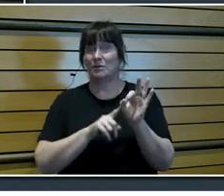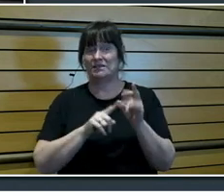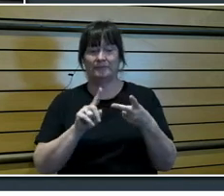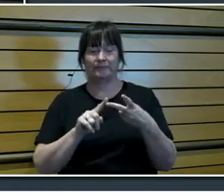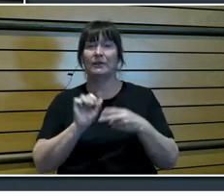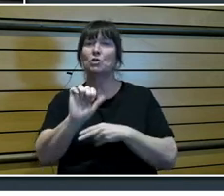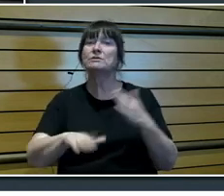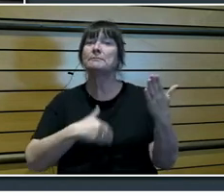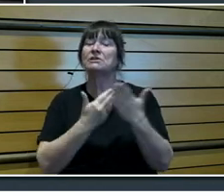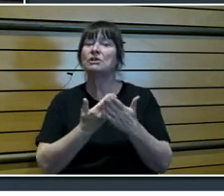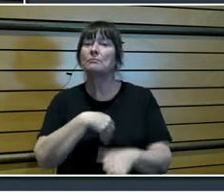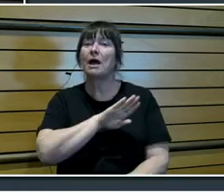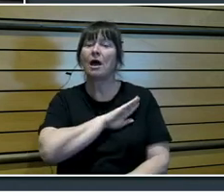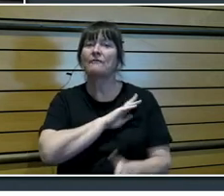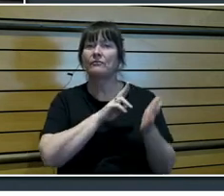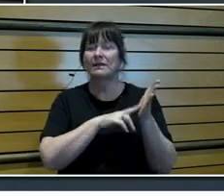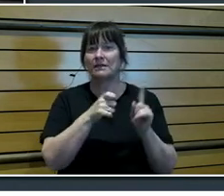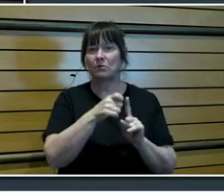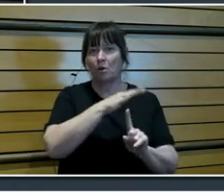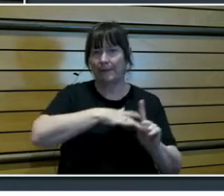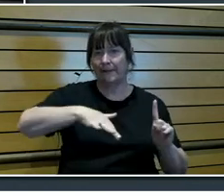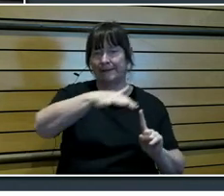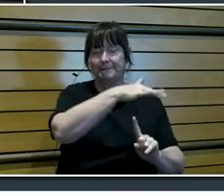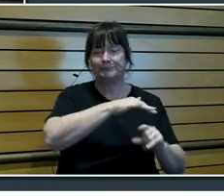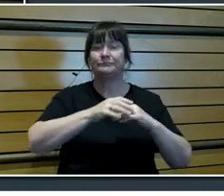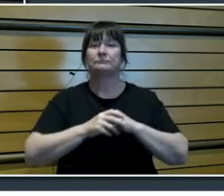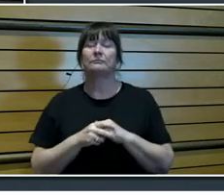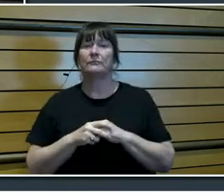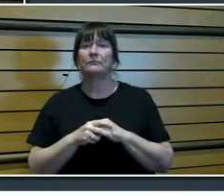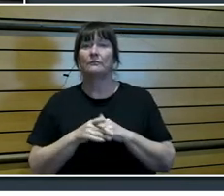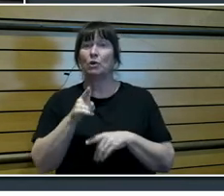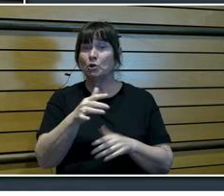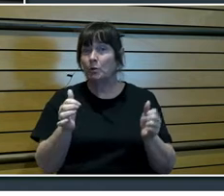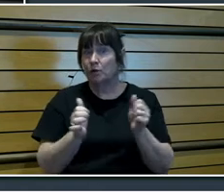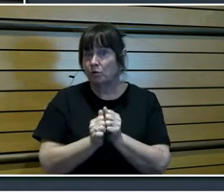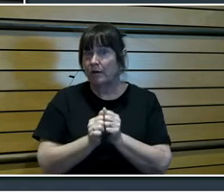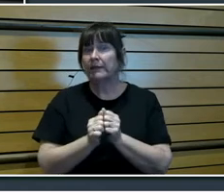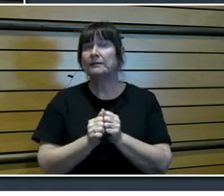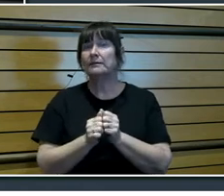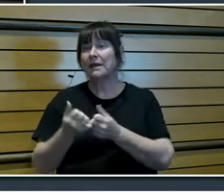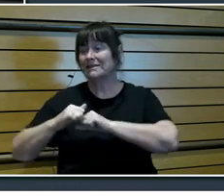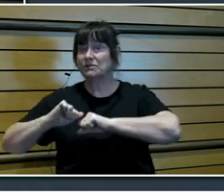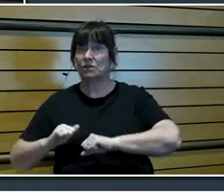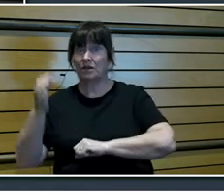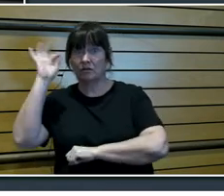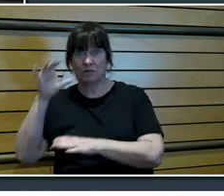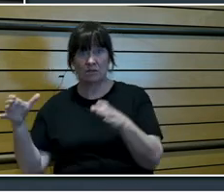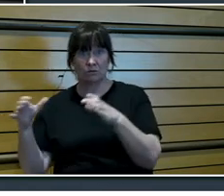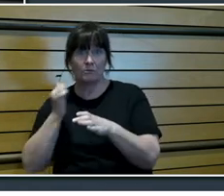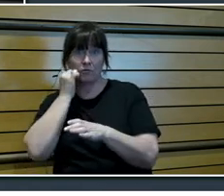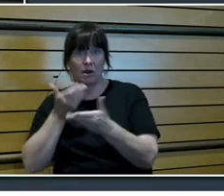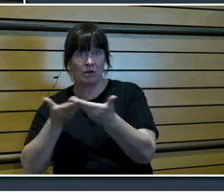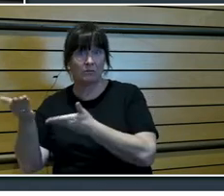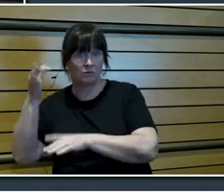Your submission on behalf of Ngāti Pārau. Would you say that, in your opinion, as chair of the committee for a Māori